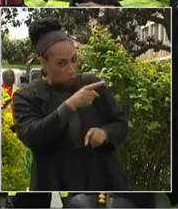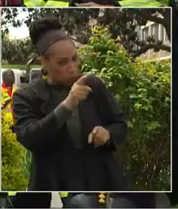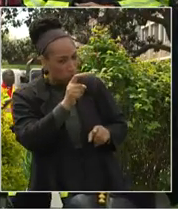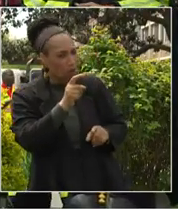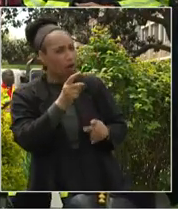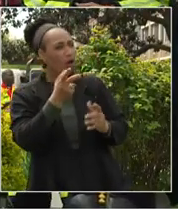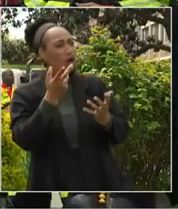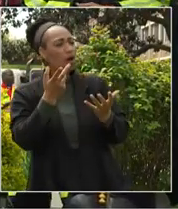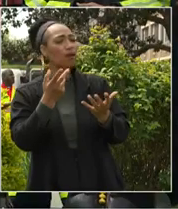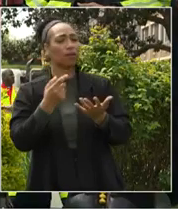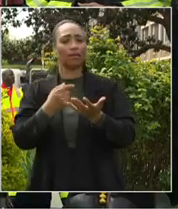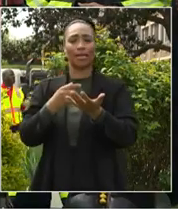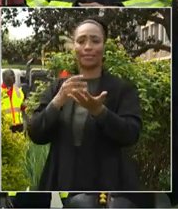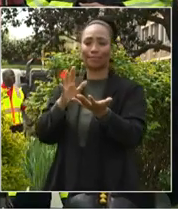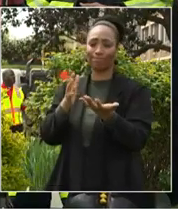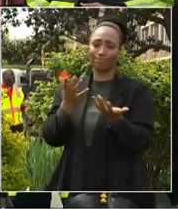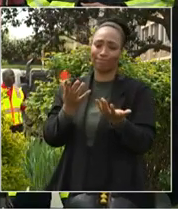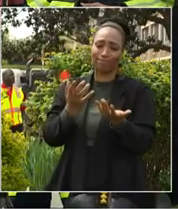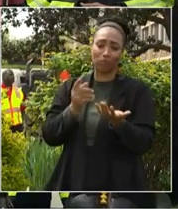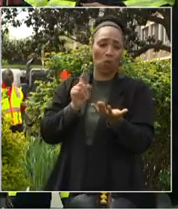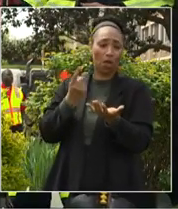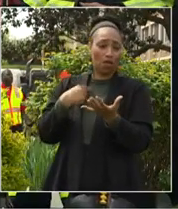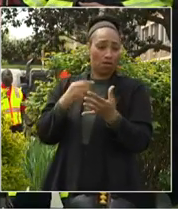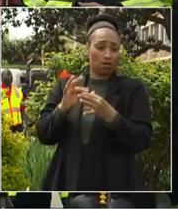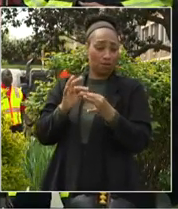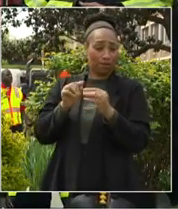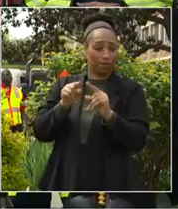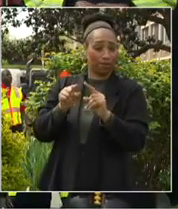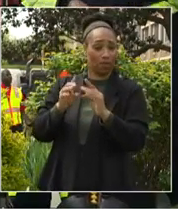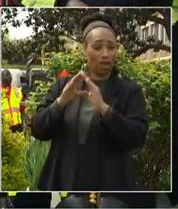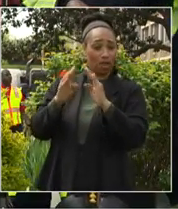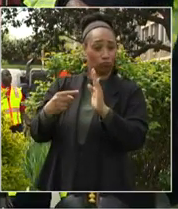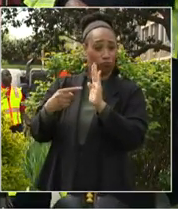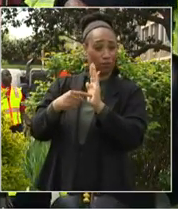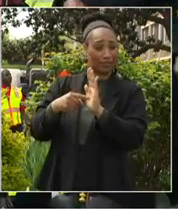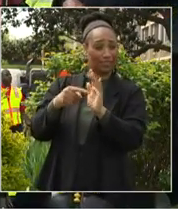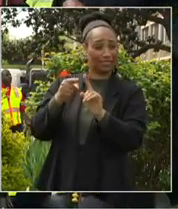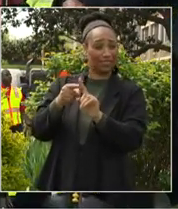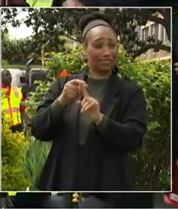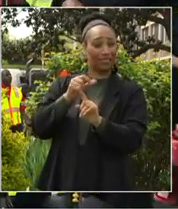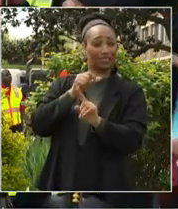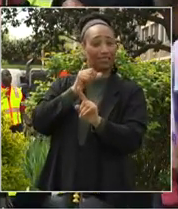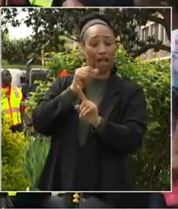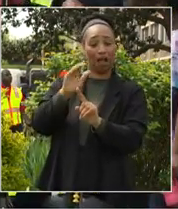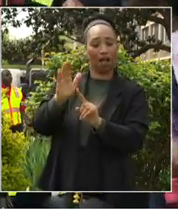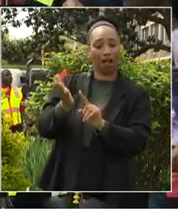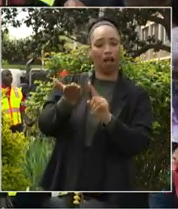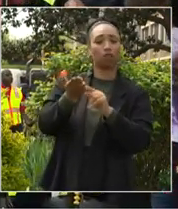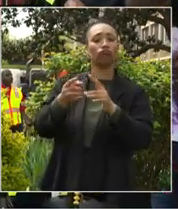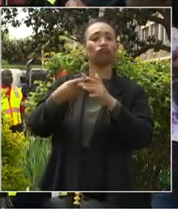All I can say is that the House didn't get to it. That's really a question for the Speaker of the House.